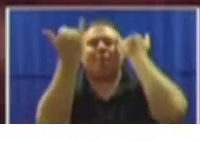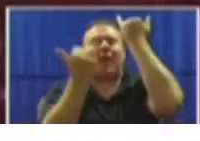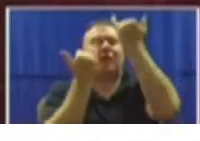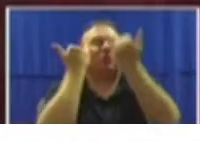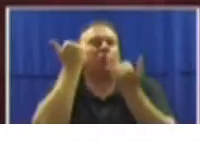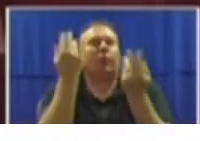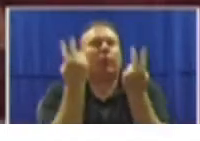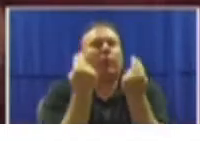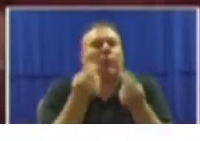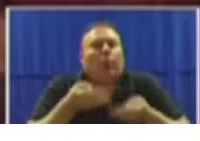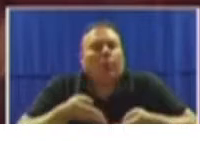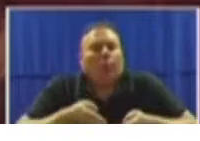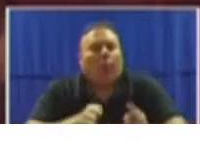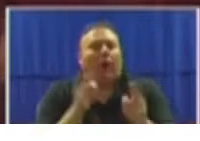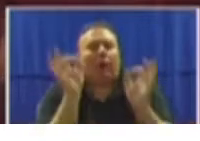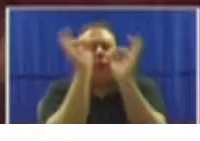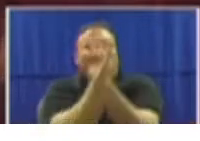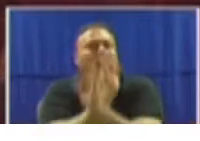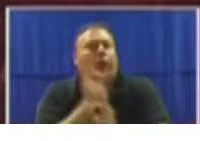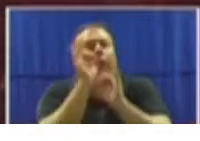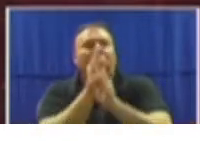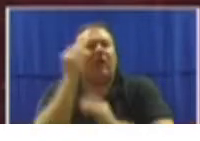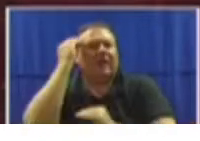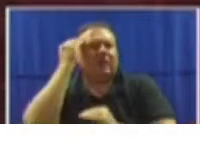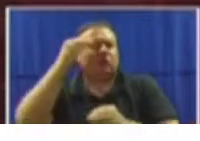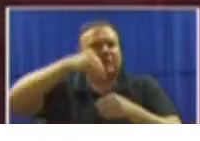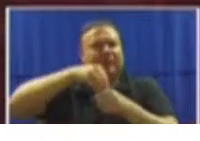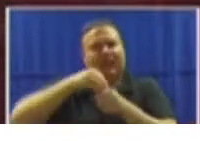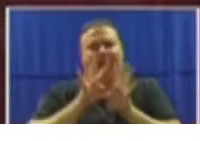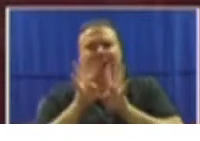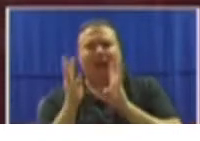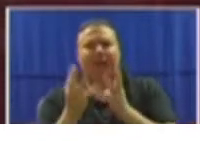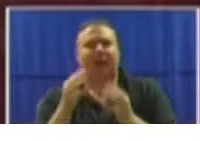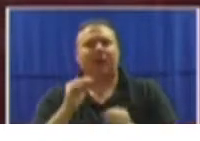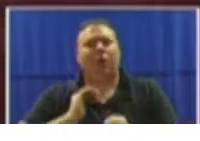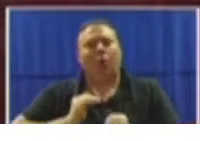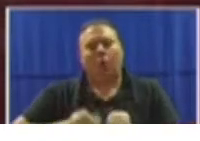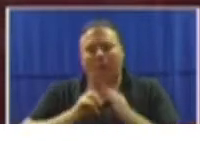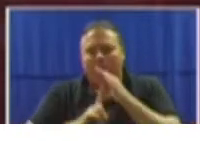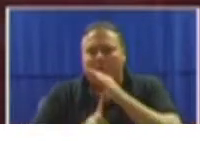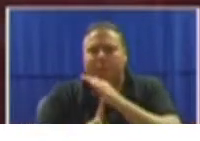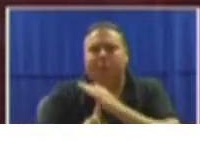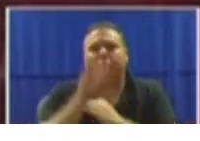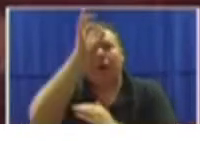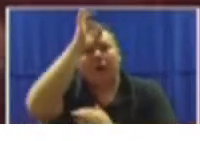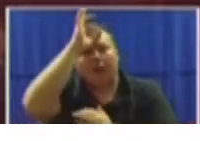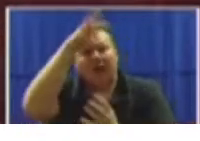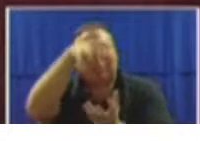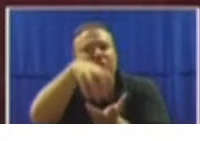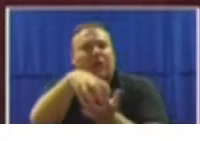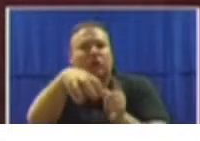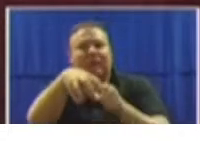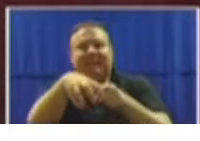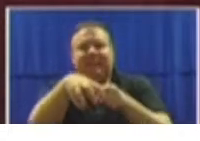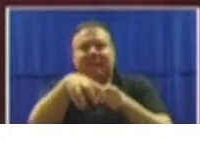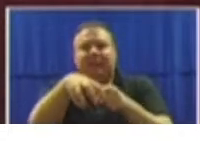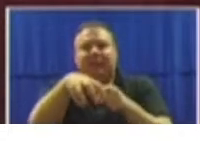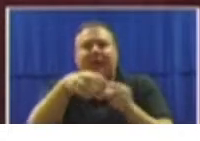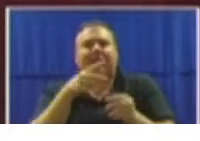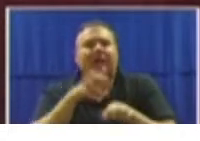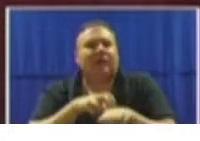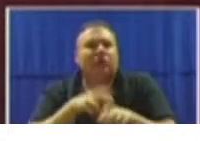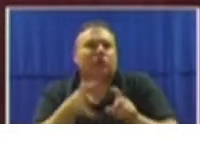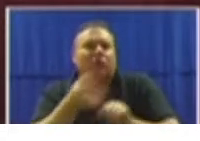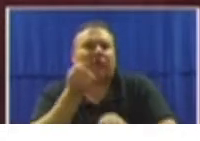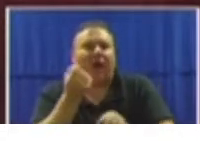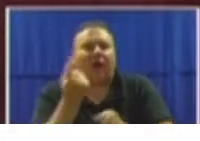imagination, there is no interest in the cabinet. A woman will go to the police station, they have to find their own way to